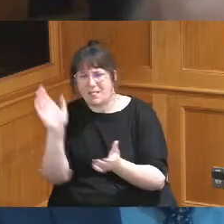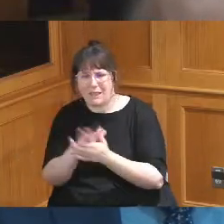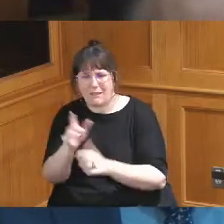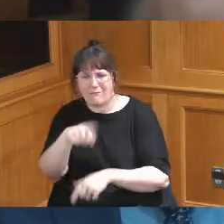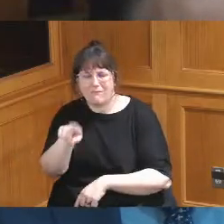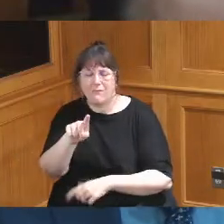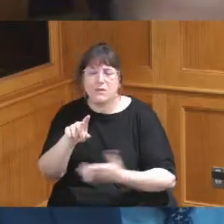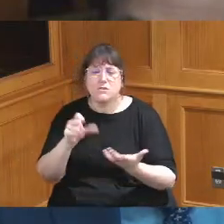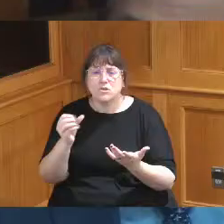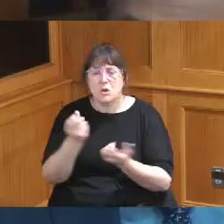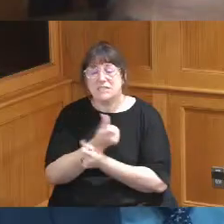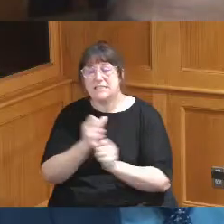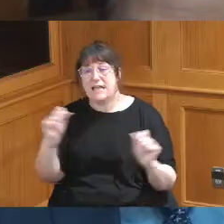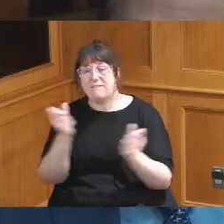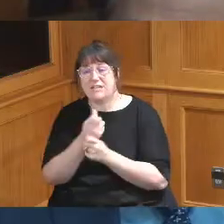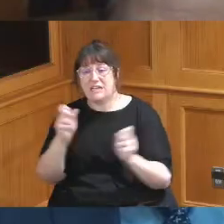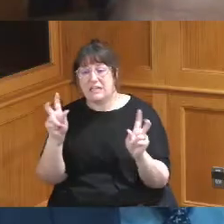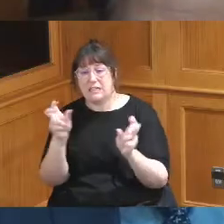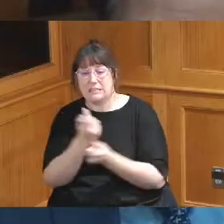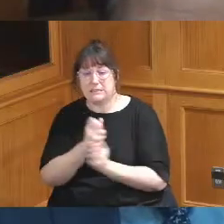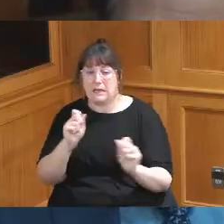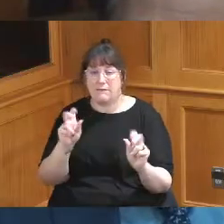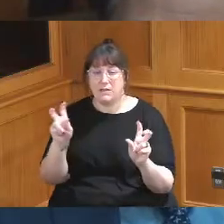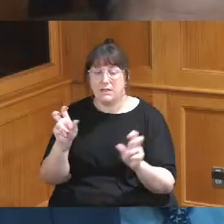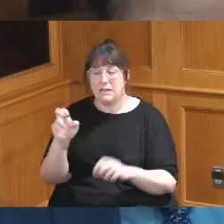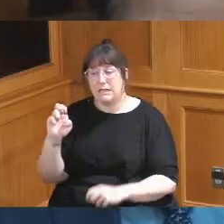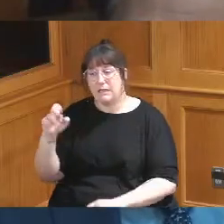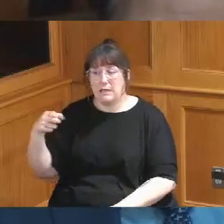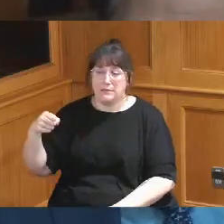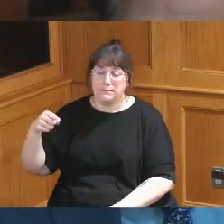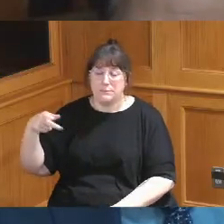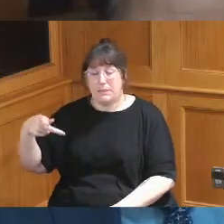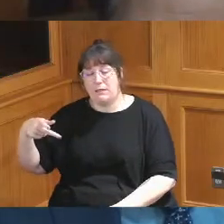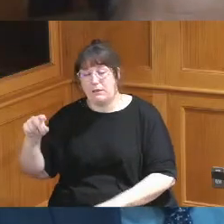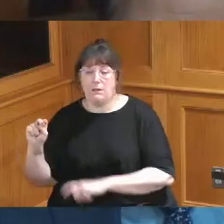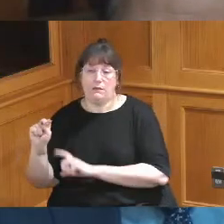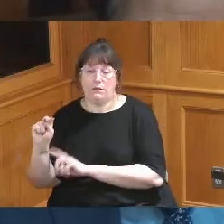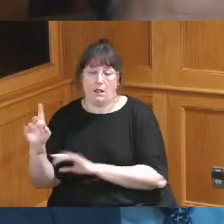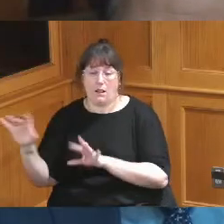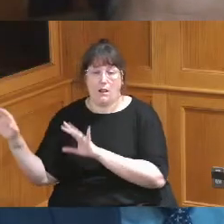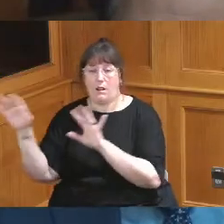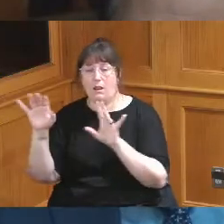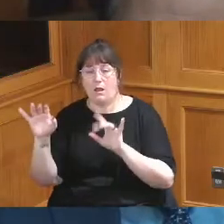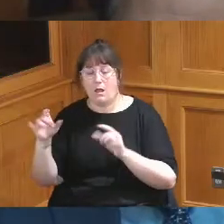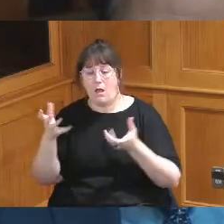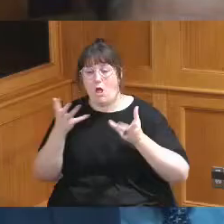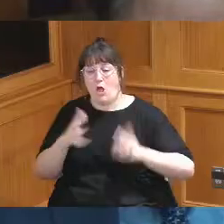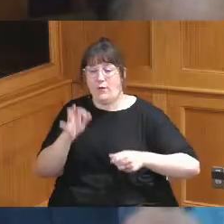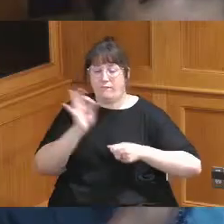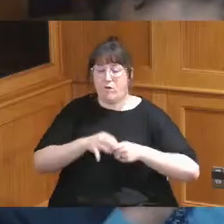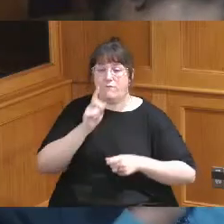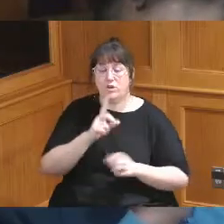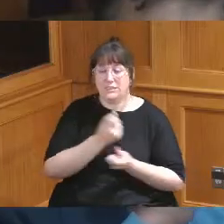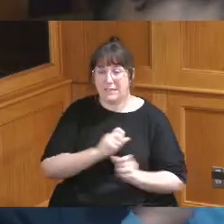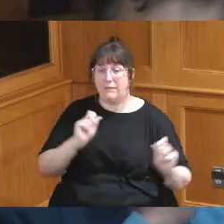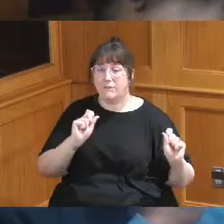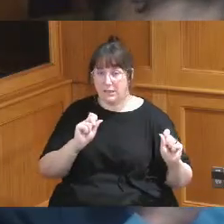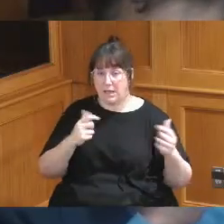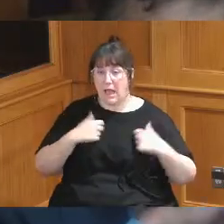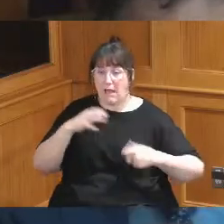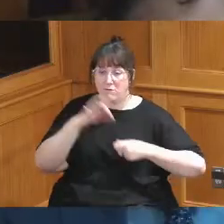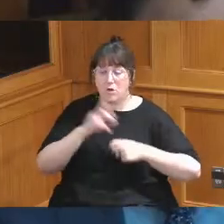kept saying safety. So y'all call ESPN and all these other people. I already voted for safety because I voted